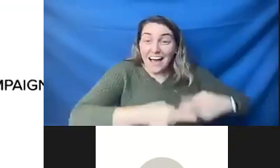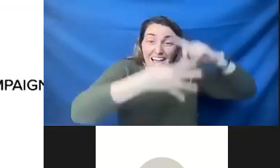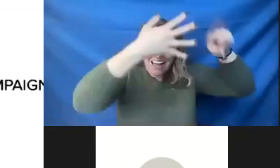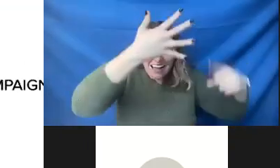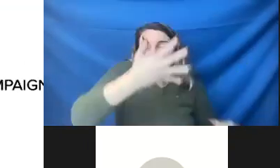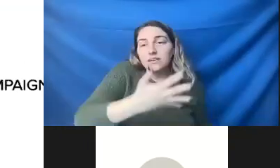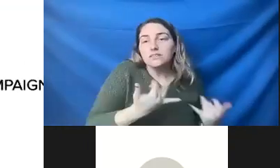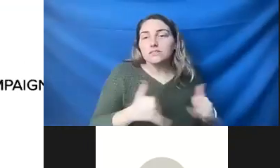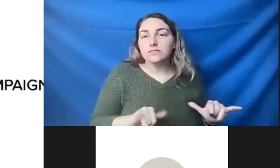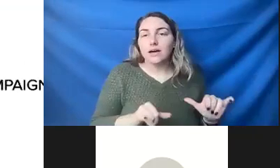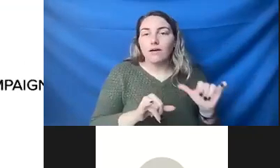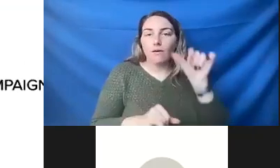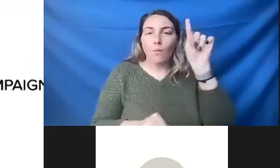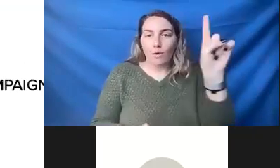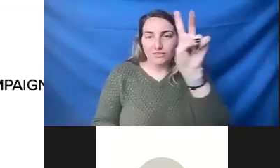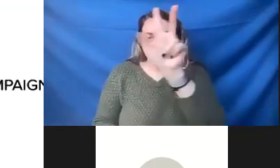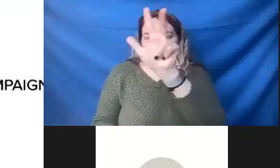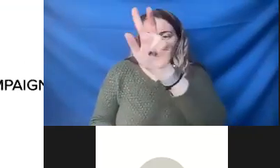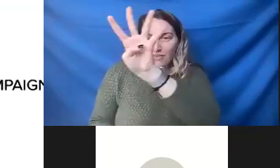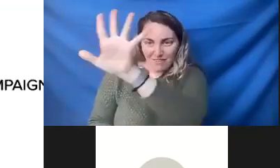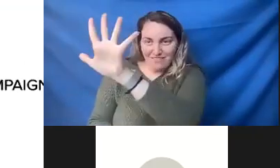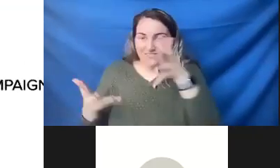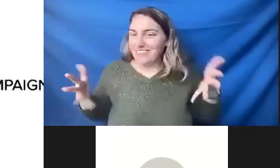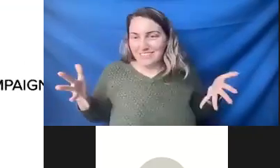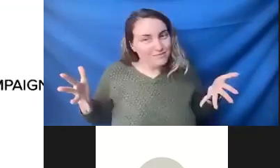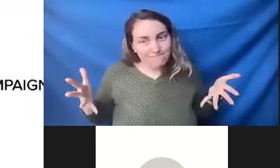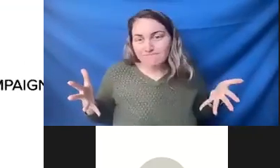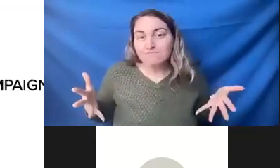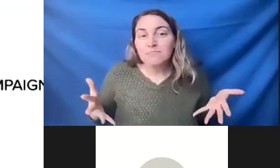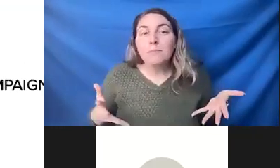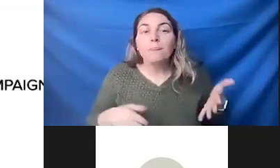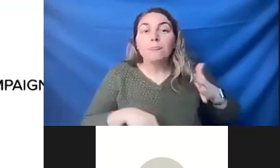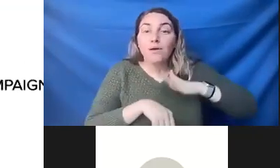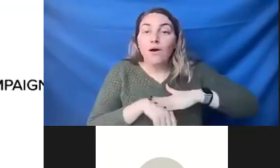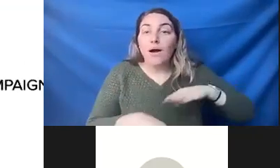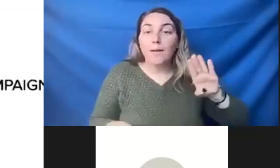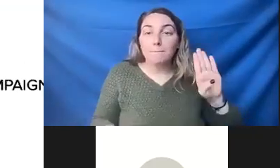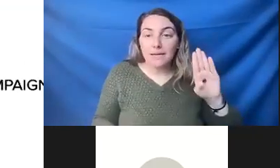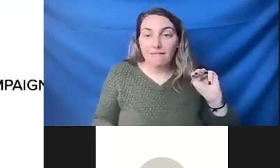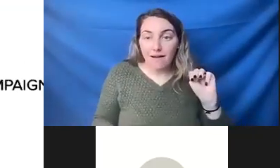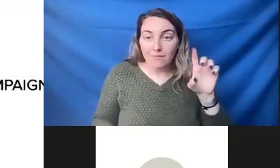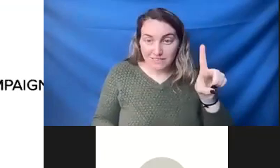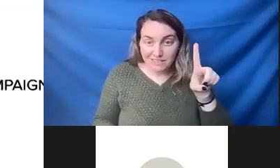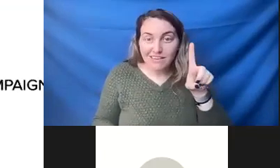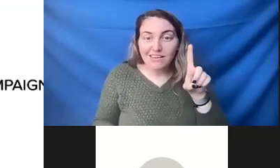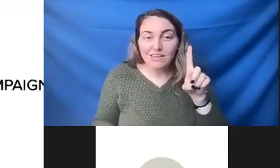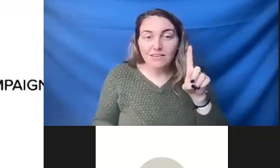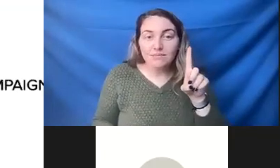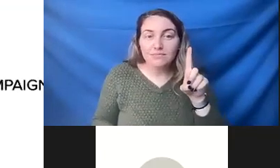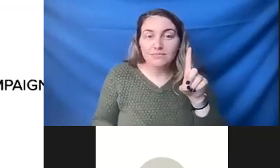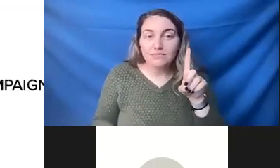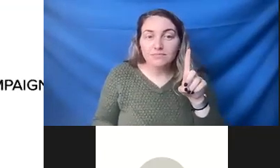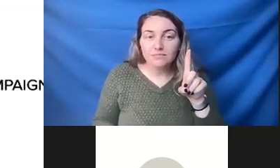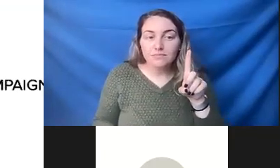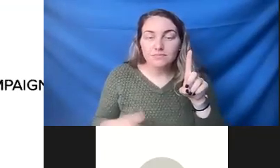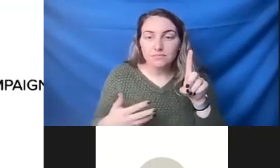on the grid ballot. This is what it looks like. And on the BMD, you would just, instead of having screens 1 of 5,